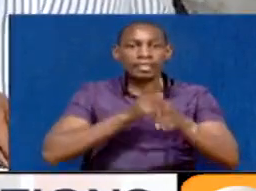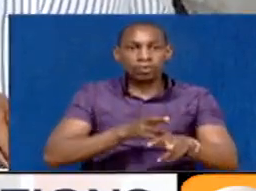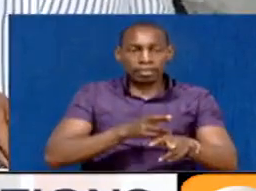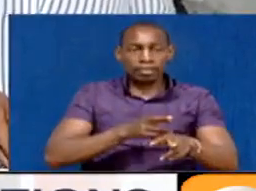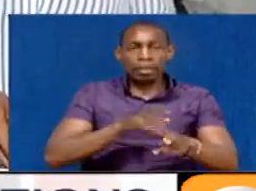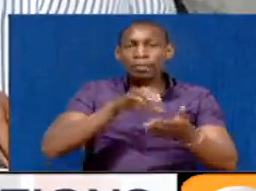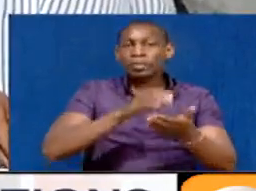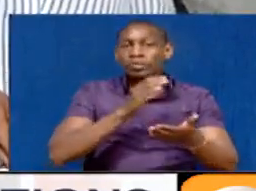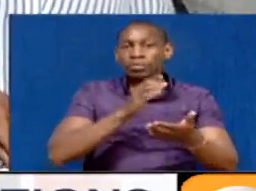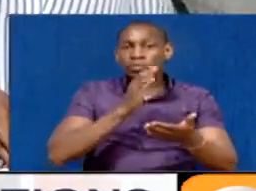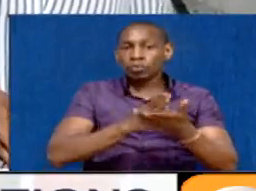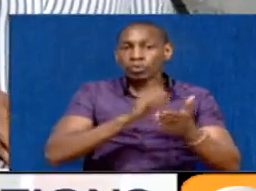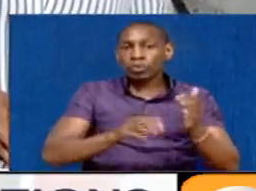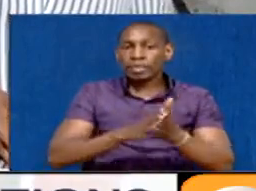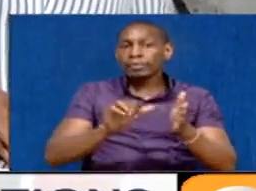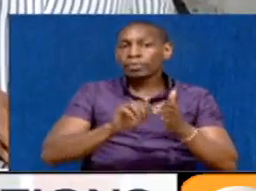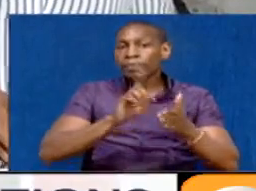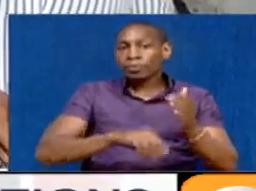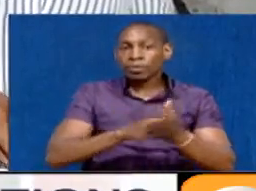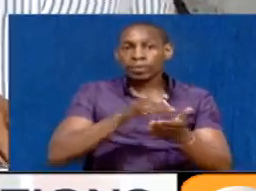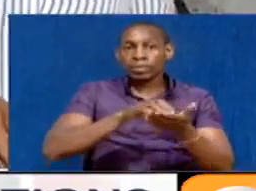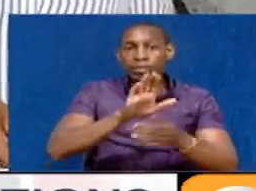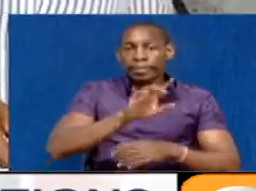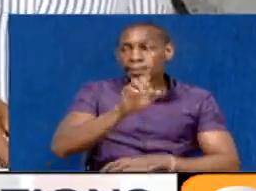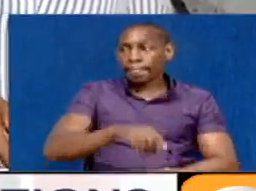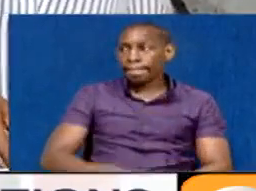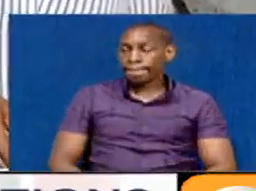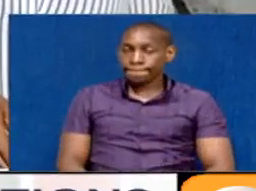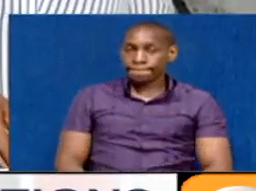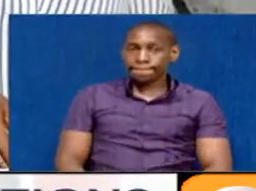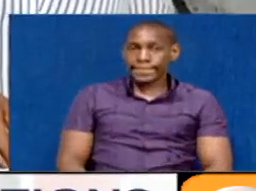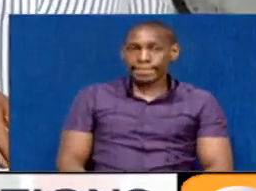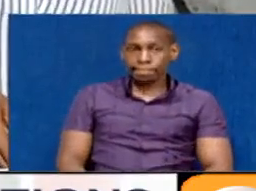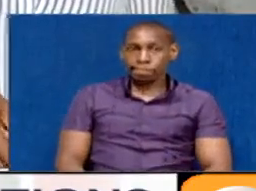what exactly is the issue around that position?